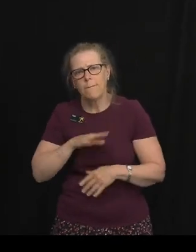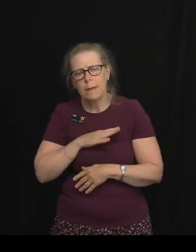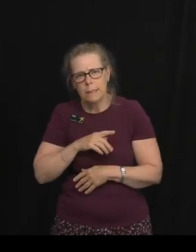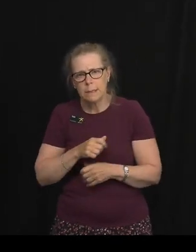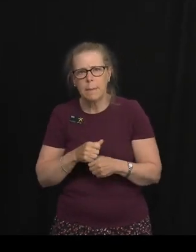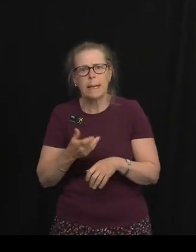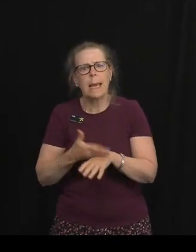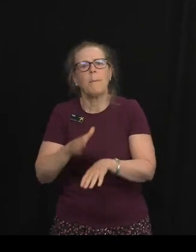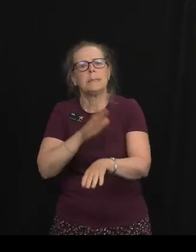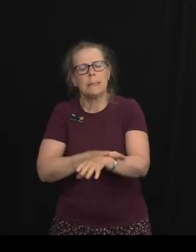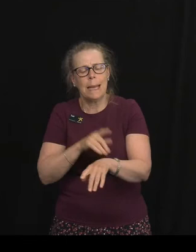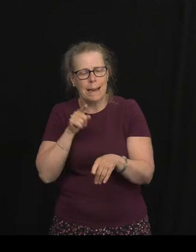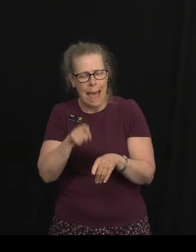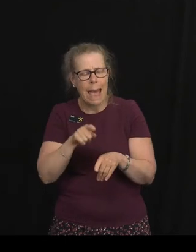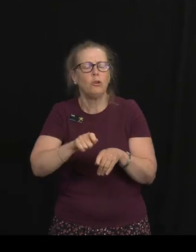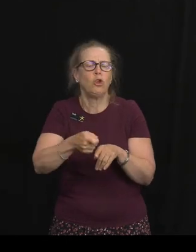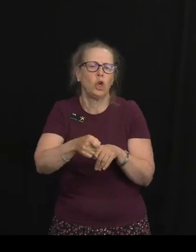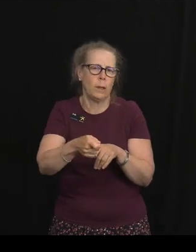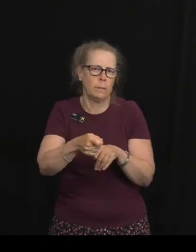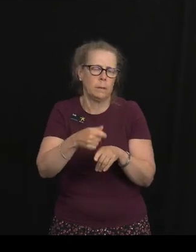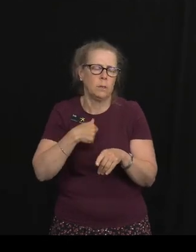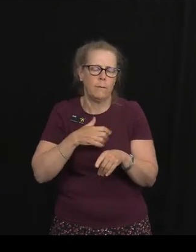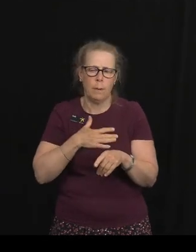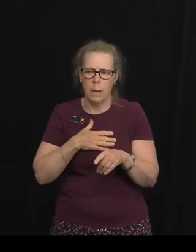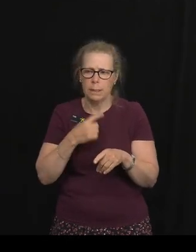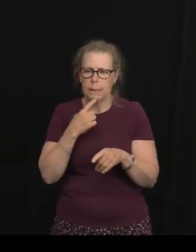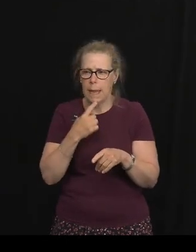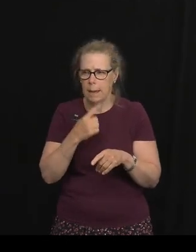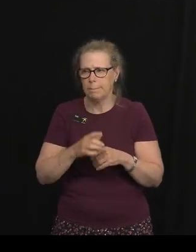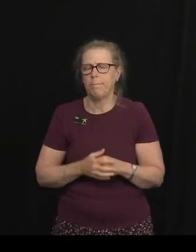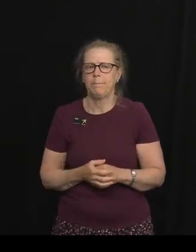key. Yeah. That's what I just want to stress.